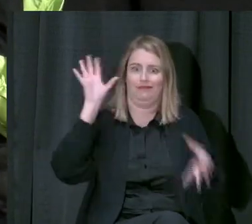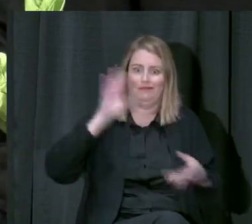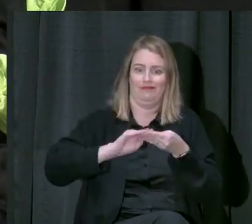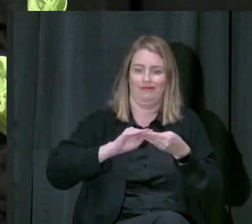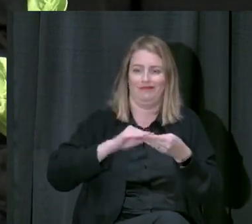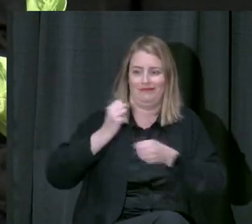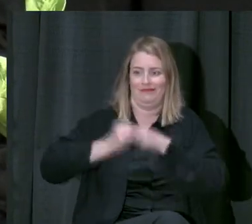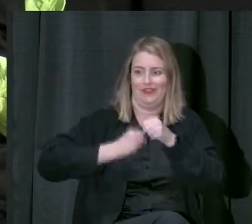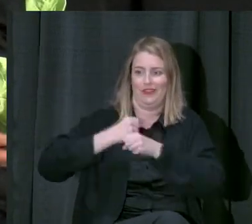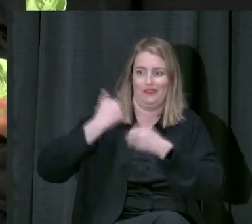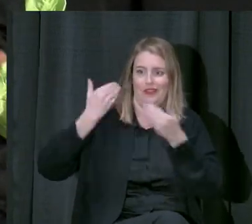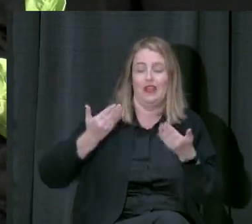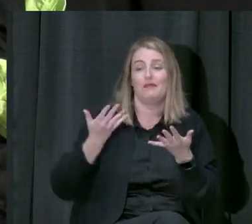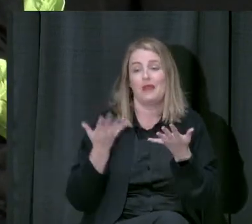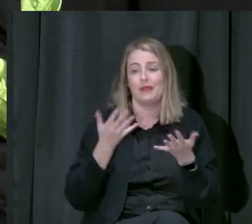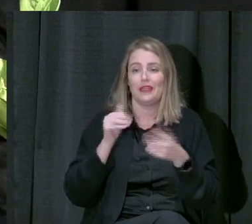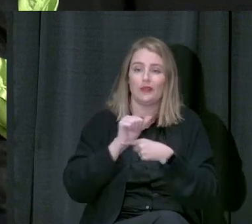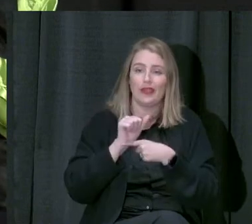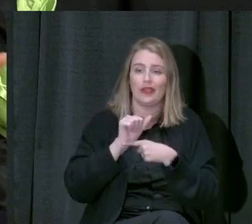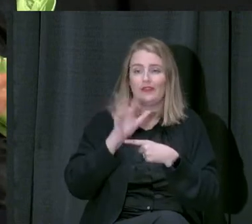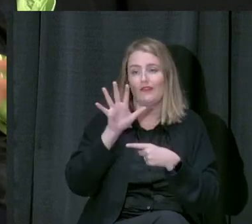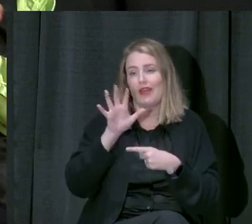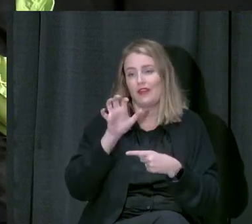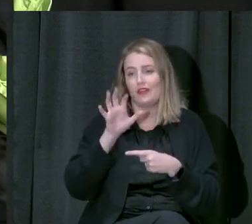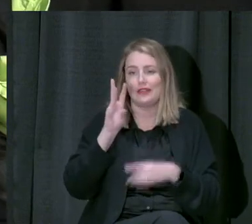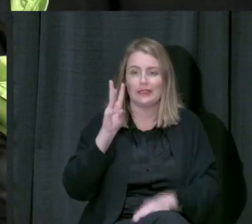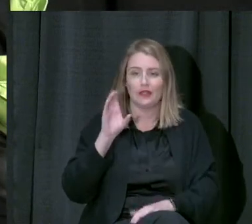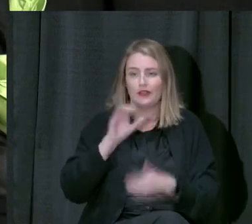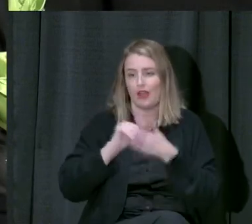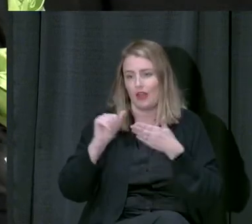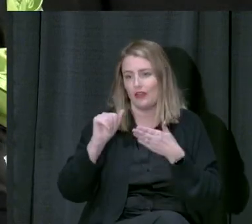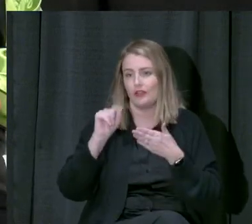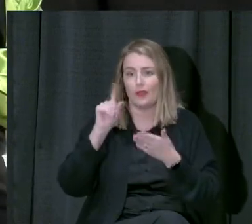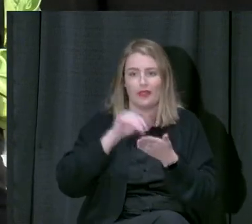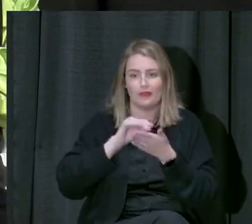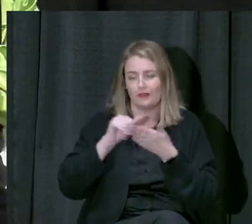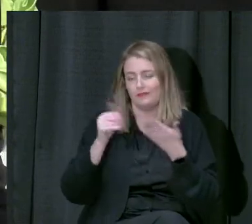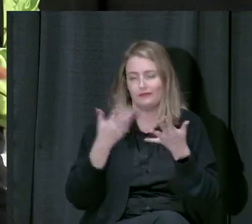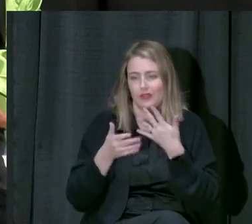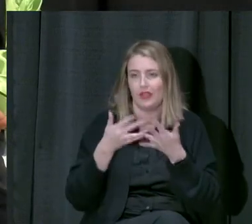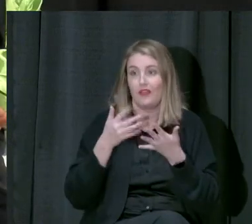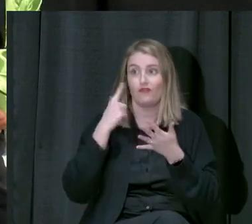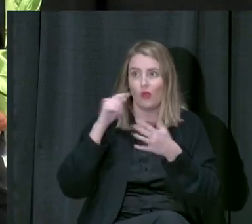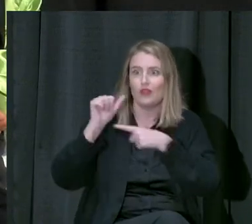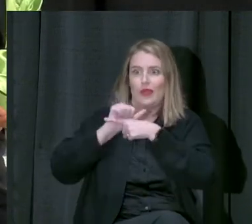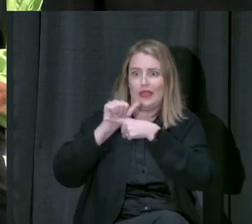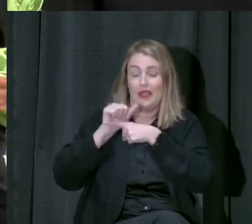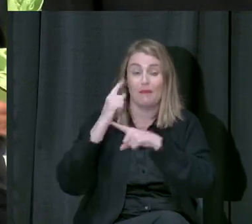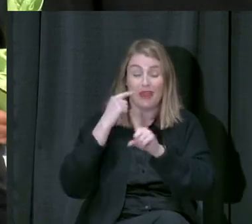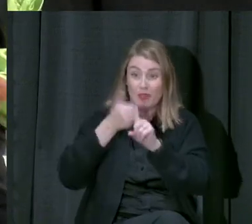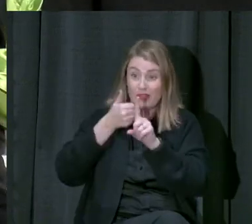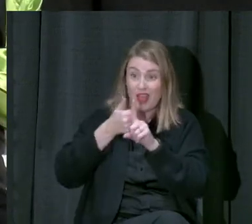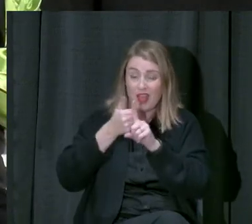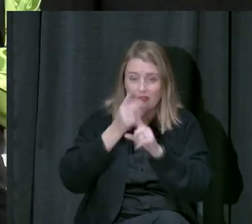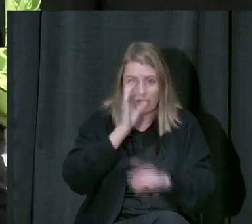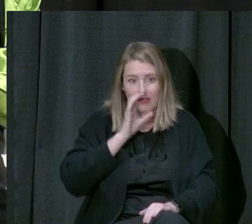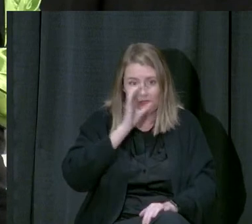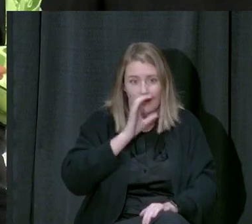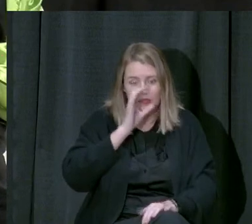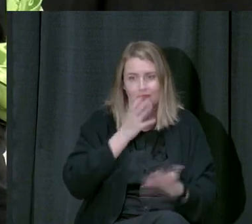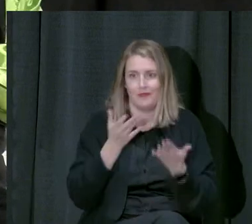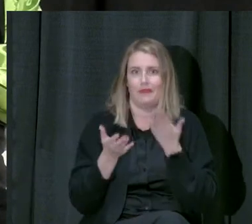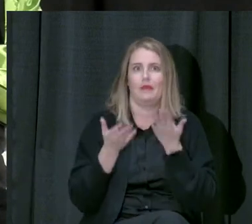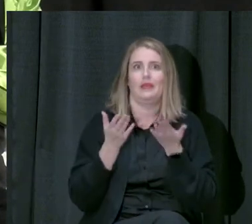might cost you $500 or $600 or $1,000 to get the training you need, but if you have to do it on your own, you might